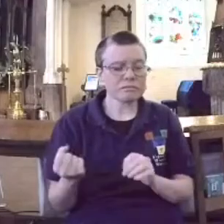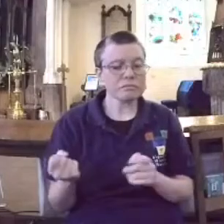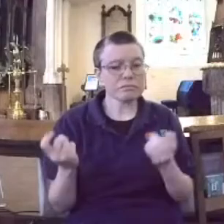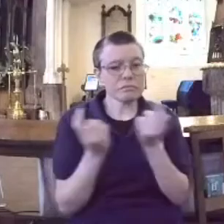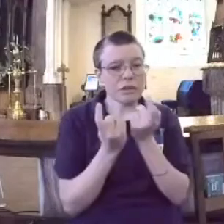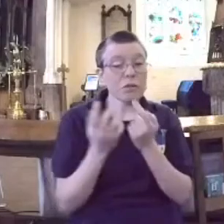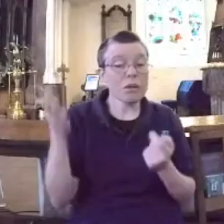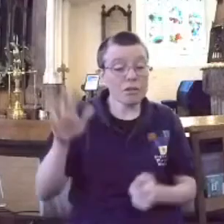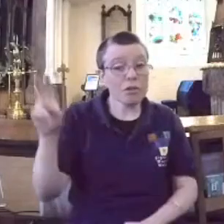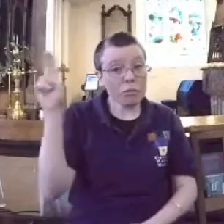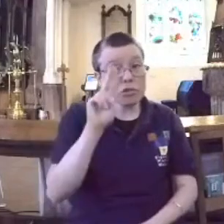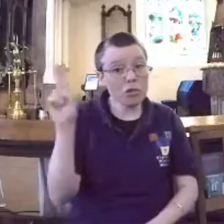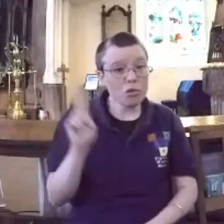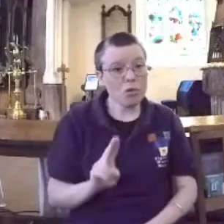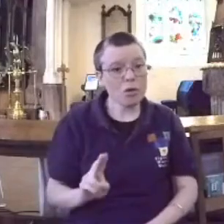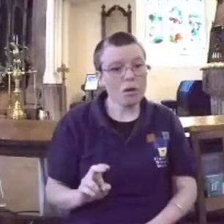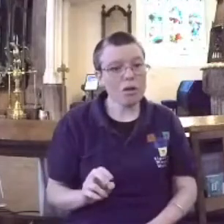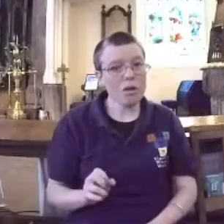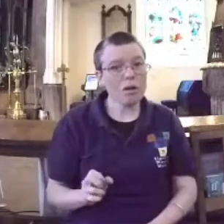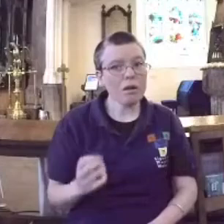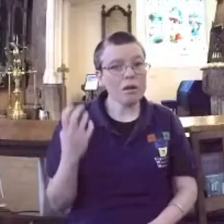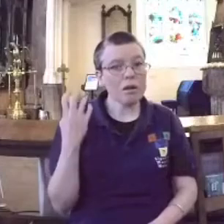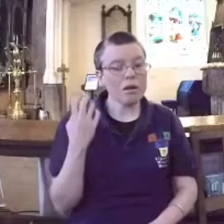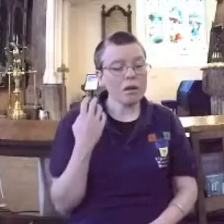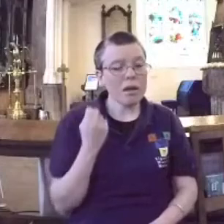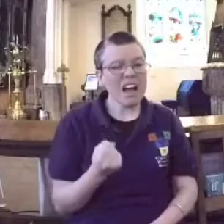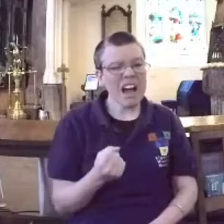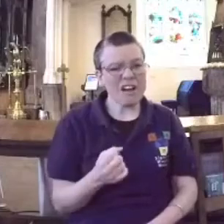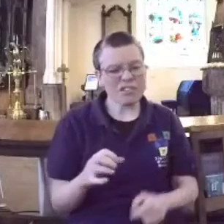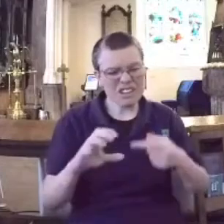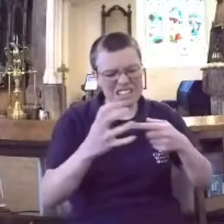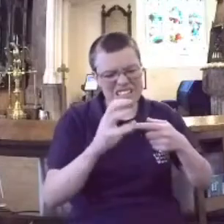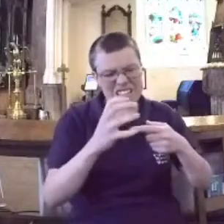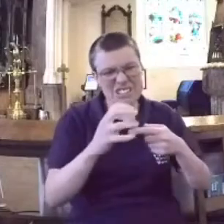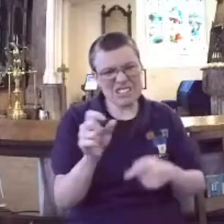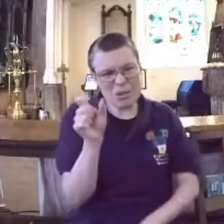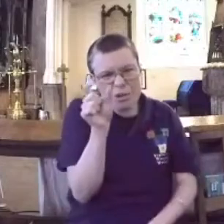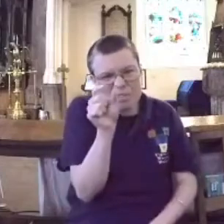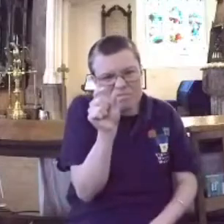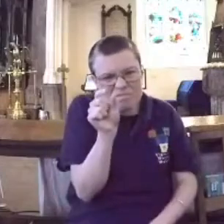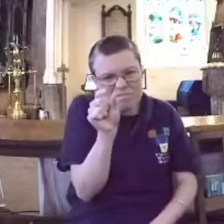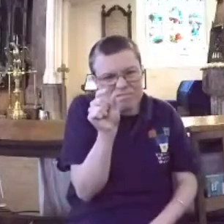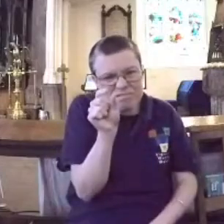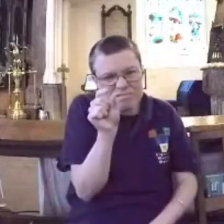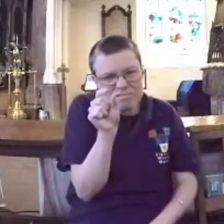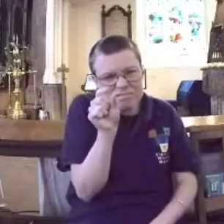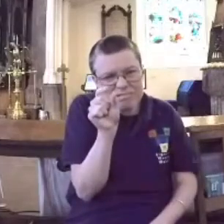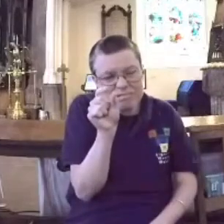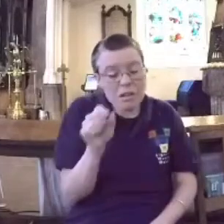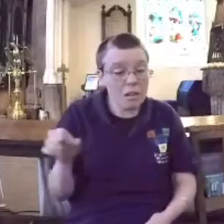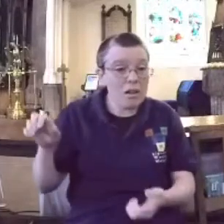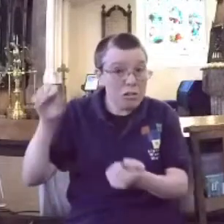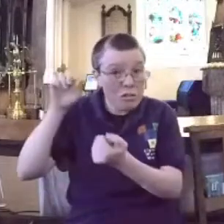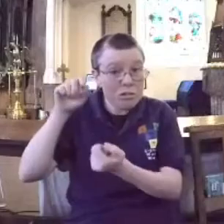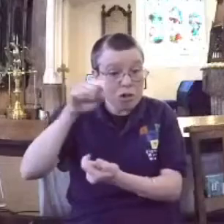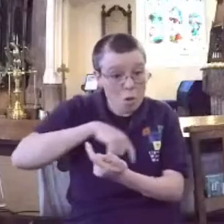meeting. We have this little rock here, little stone actually. Rock's probably exaggeration. And it's just to